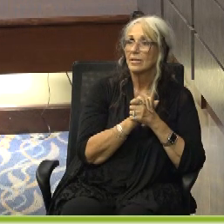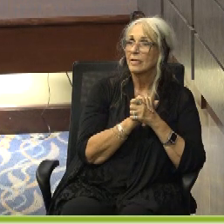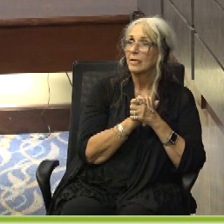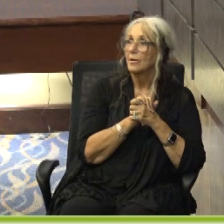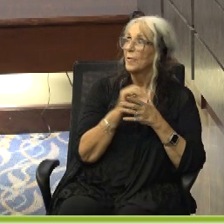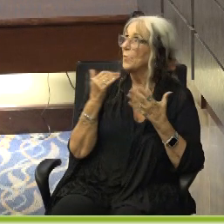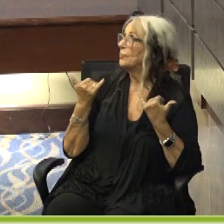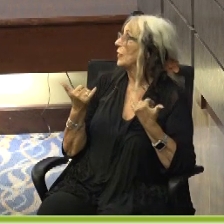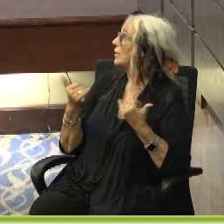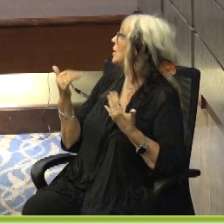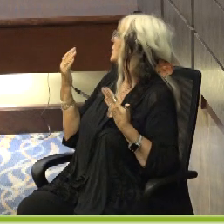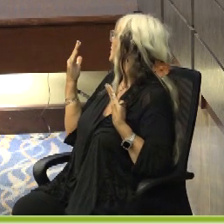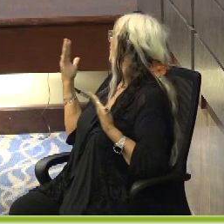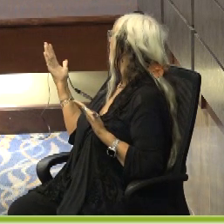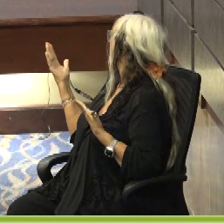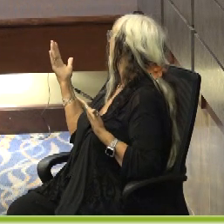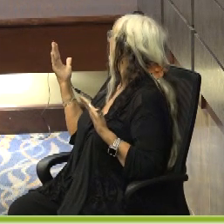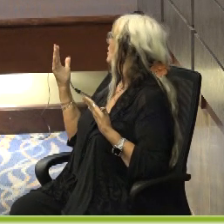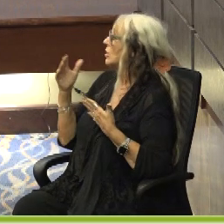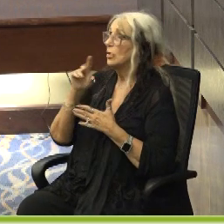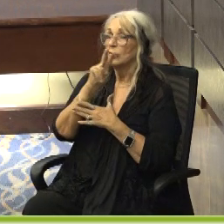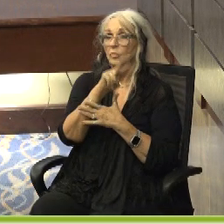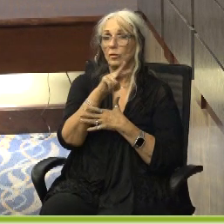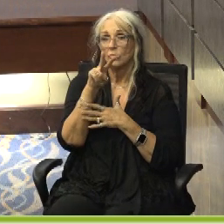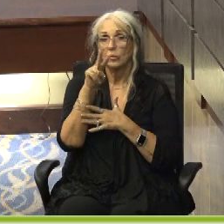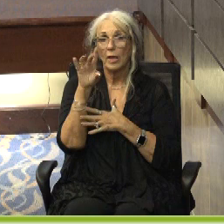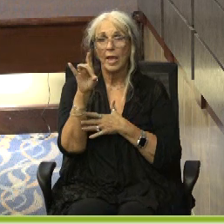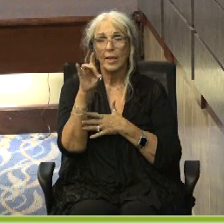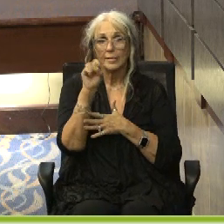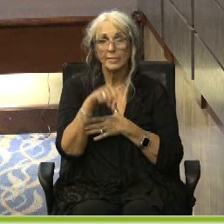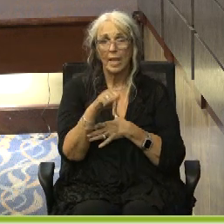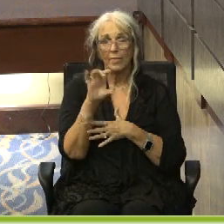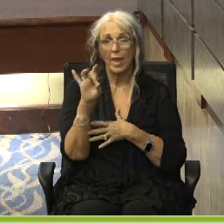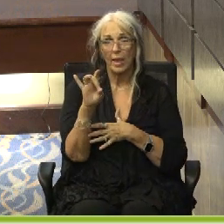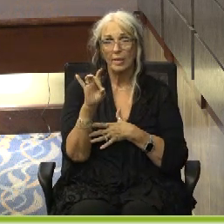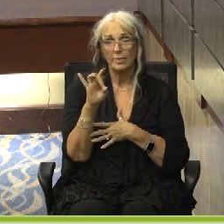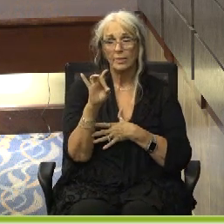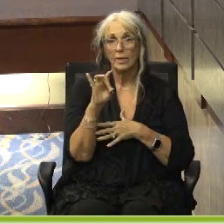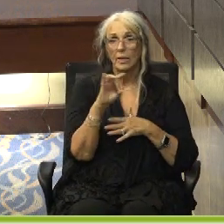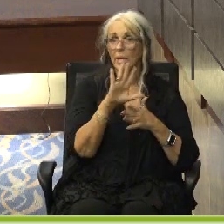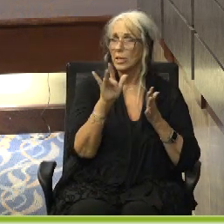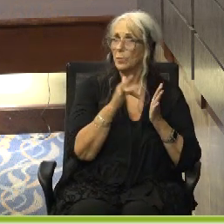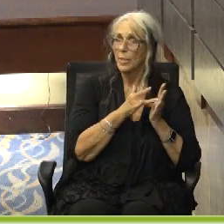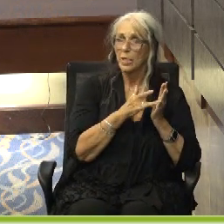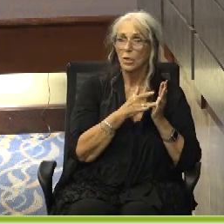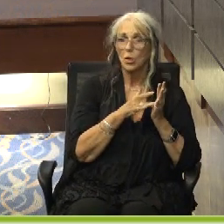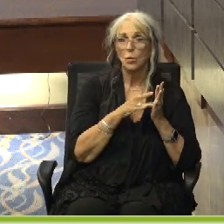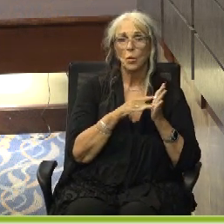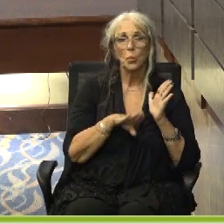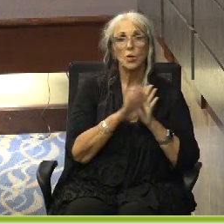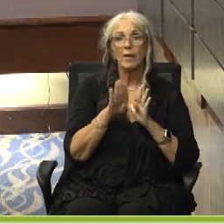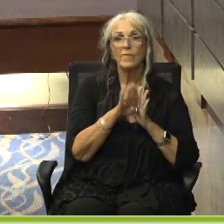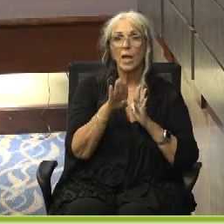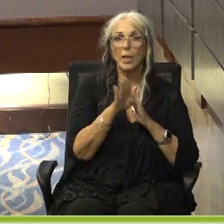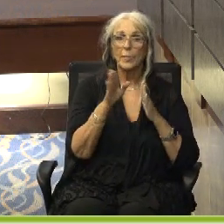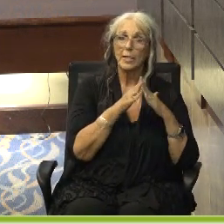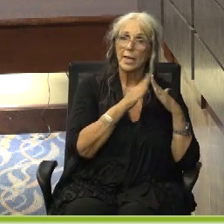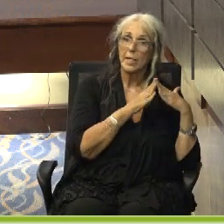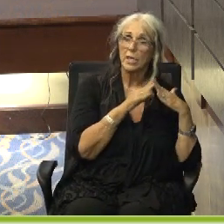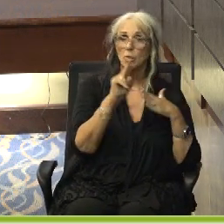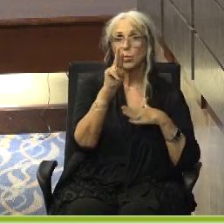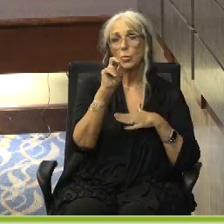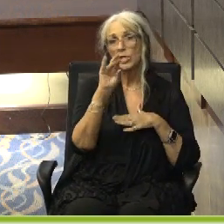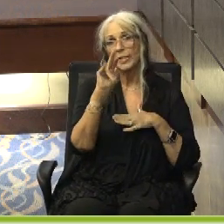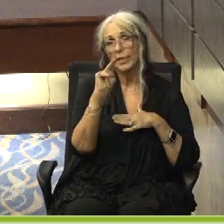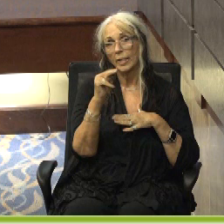This is the location. It's 228 South 8th Street. As you can see, it's right in the heart of our redeveloping downtown. It's right next to Union